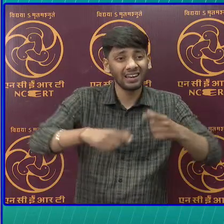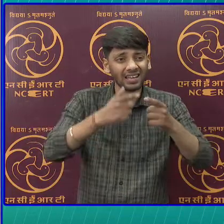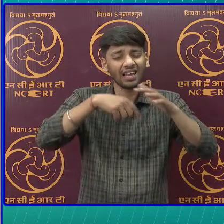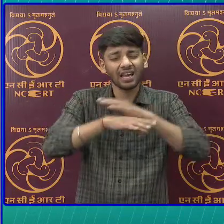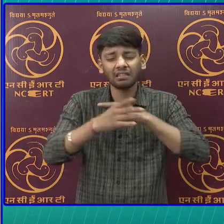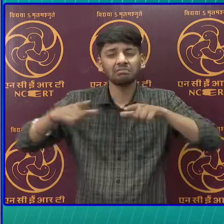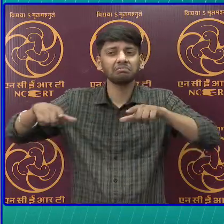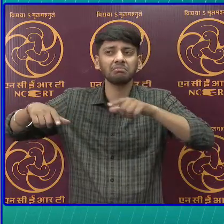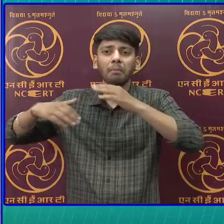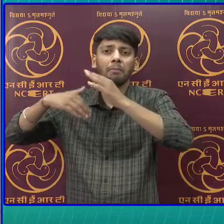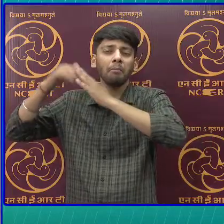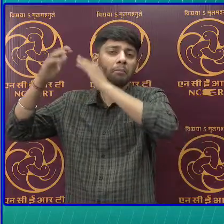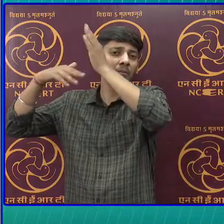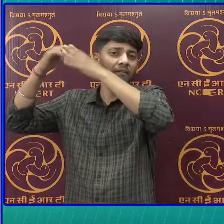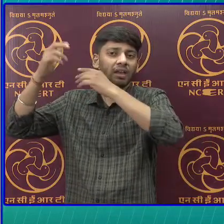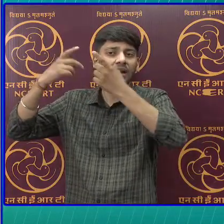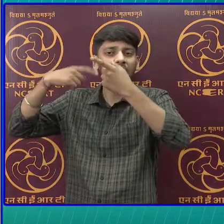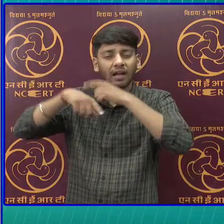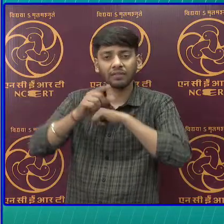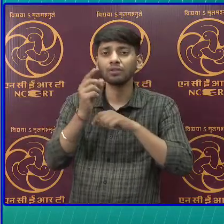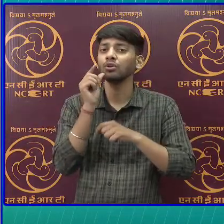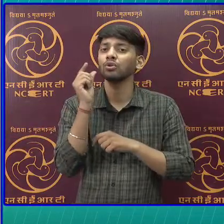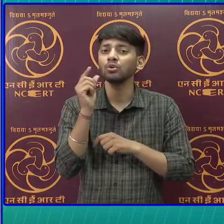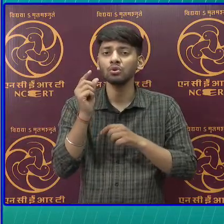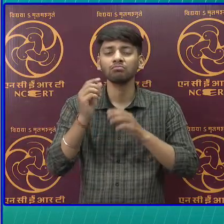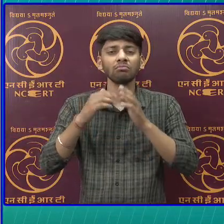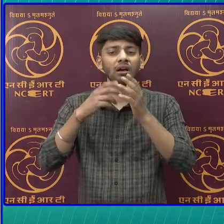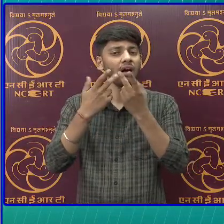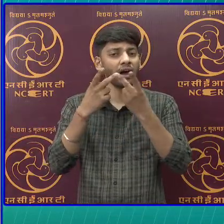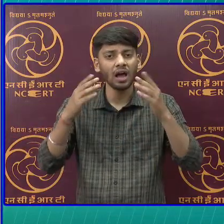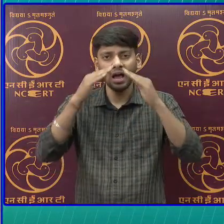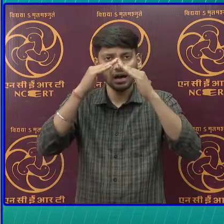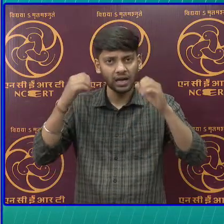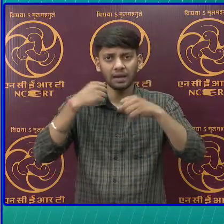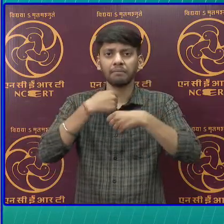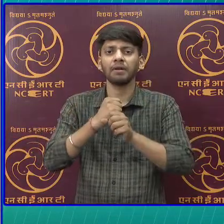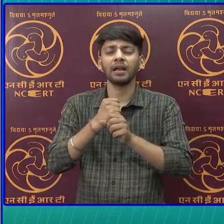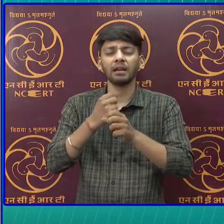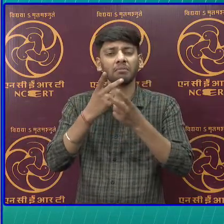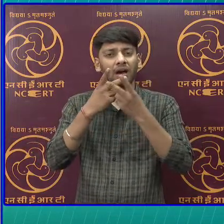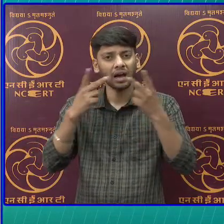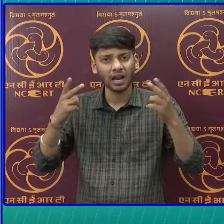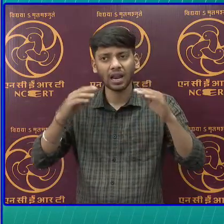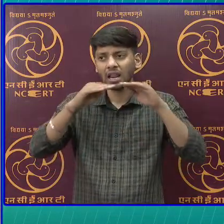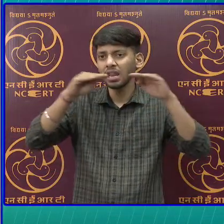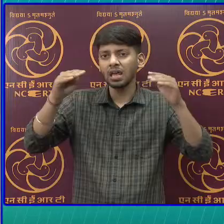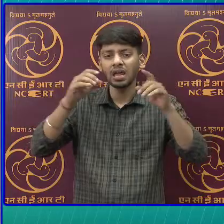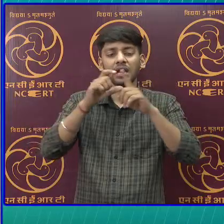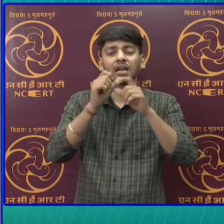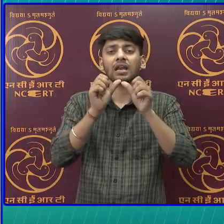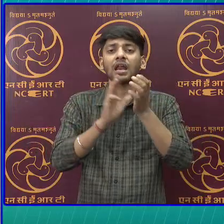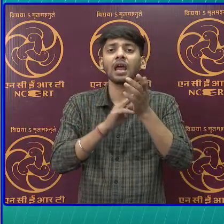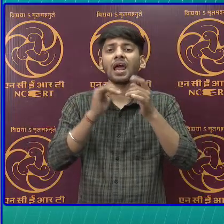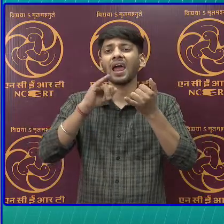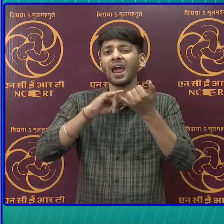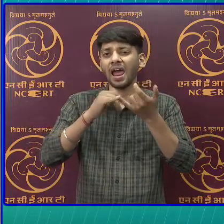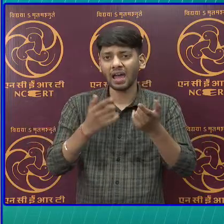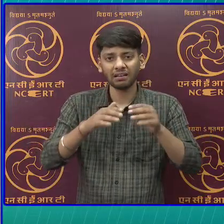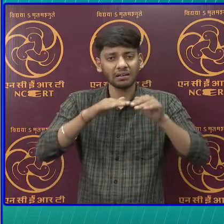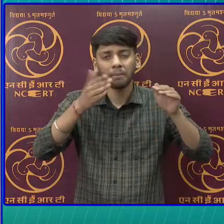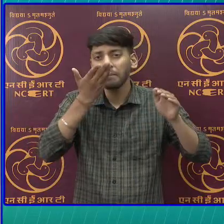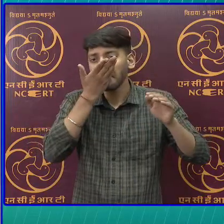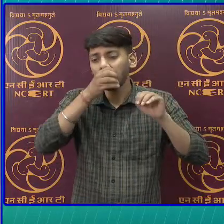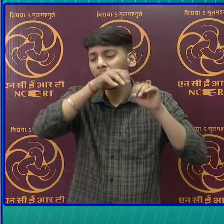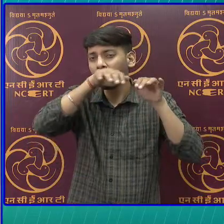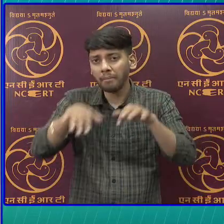building purposes. Yeah, and Yes. for even construction, Construction, even. exactly I know, right. we read For and the dams even. exactly. And